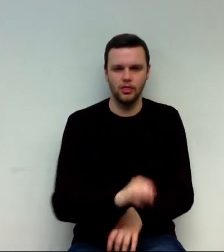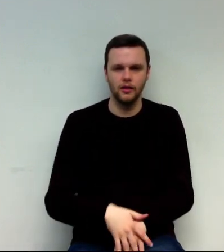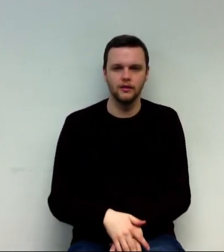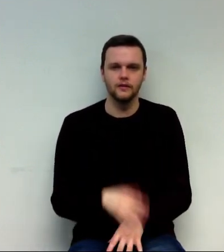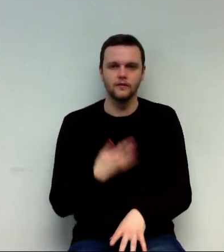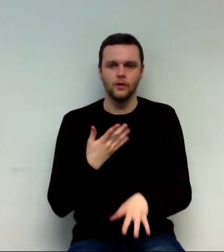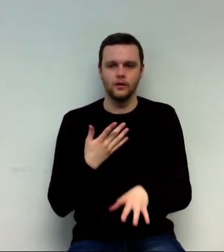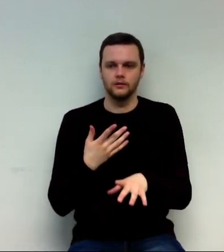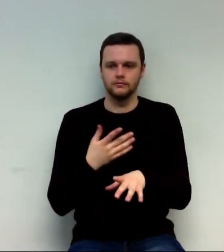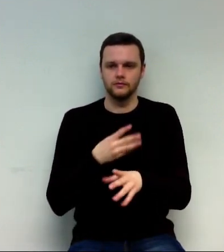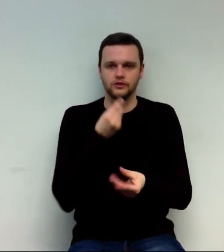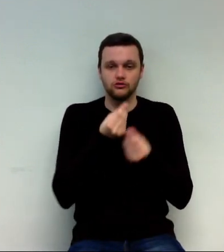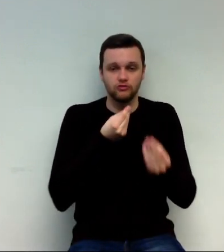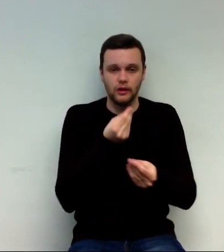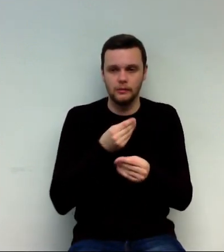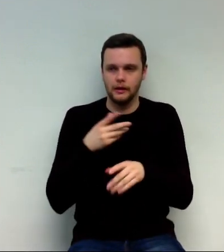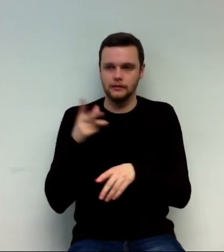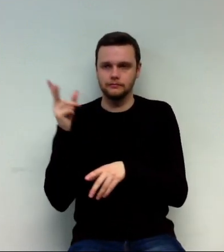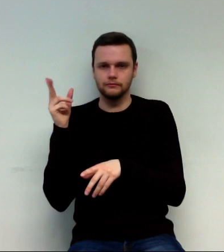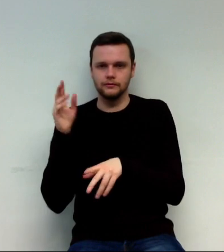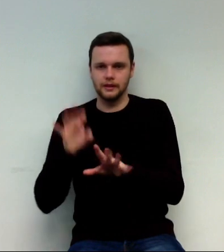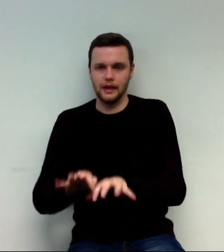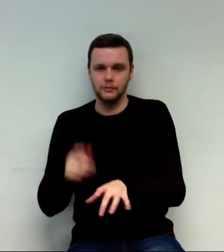describers and captioners.